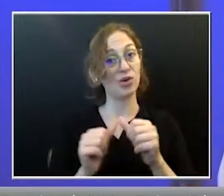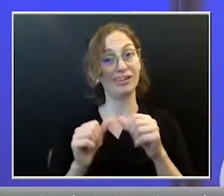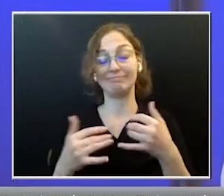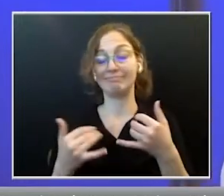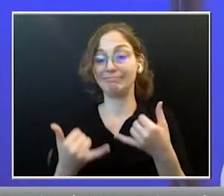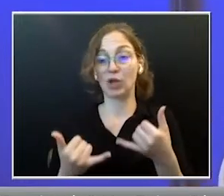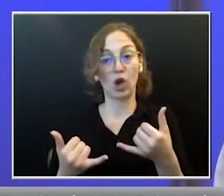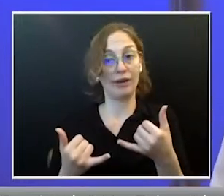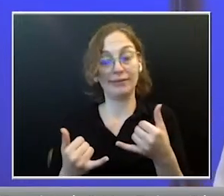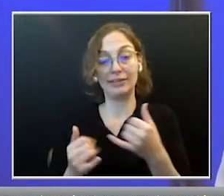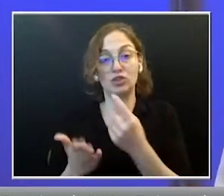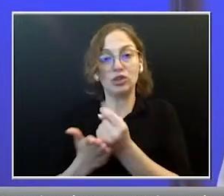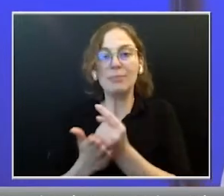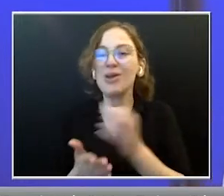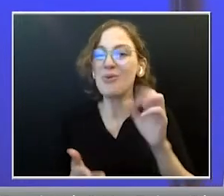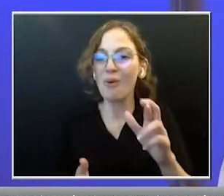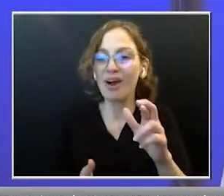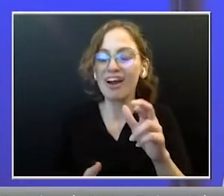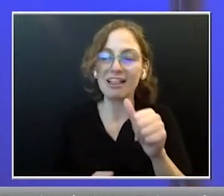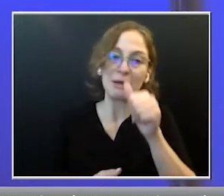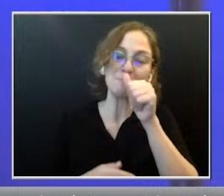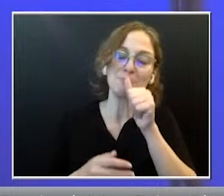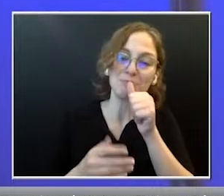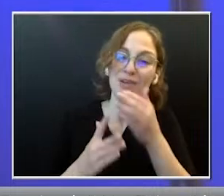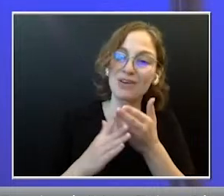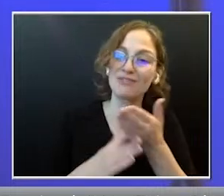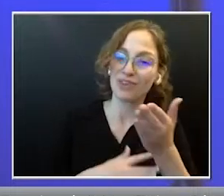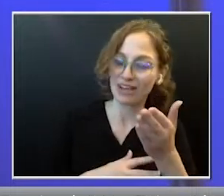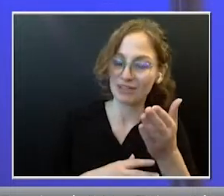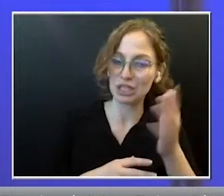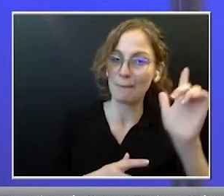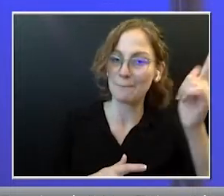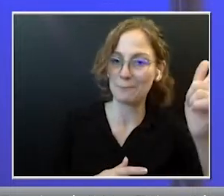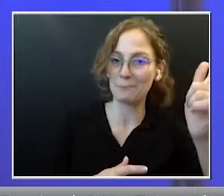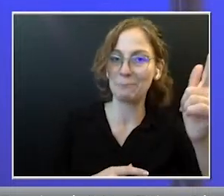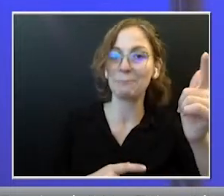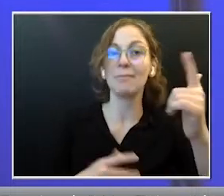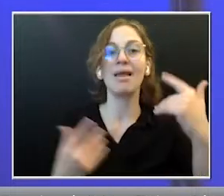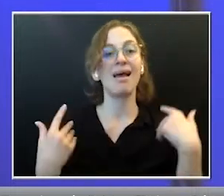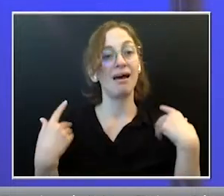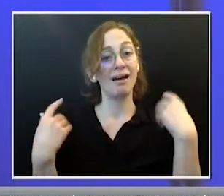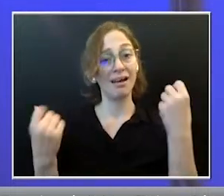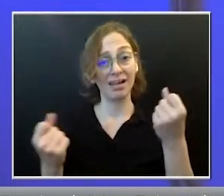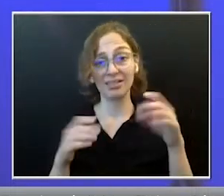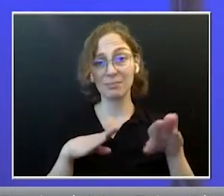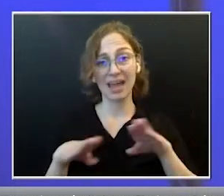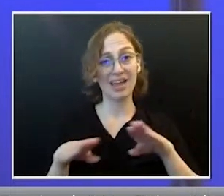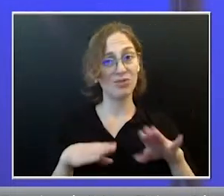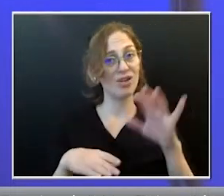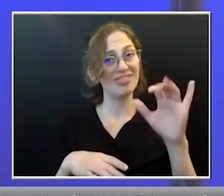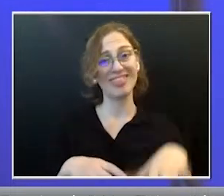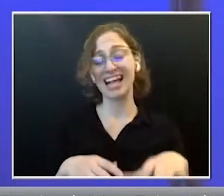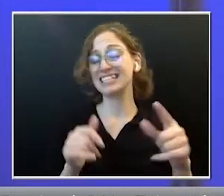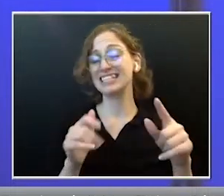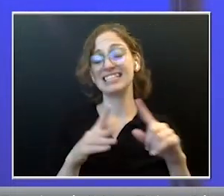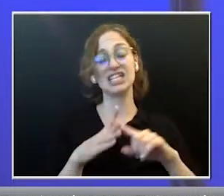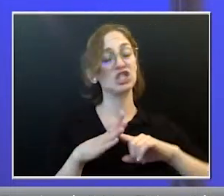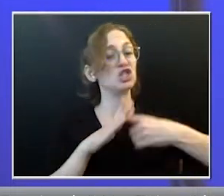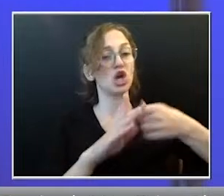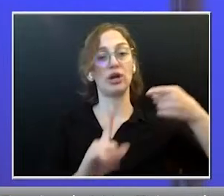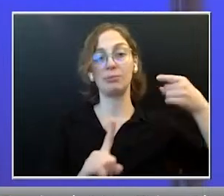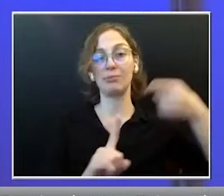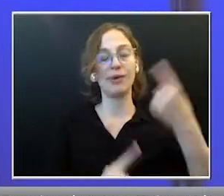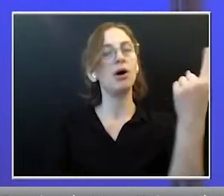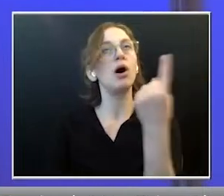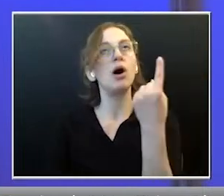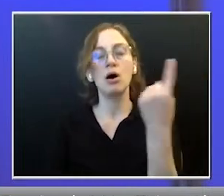she's in now, that healthy behaviors is always where we start. You know, eat healthy,